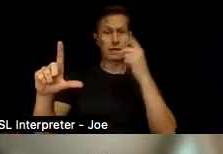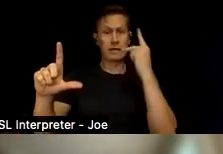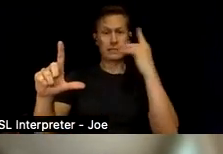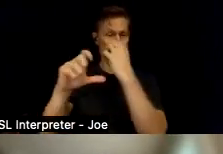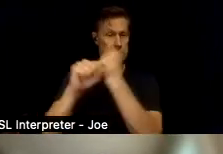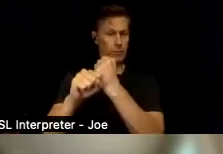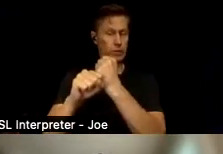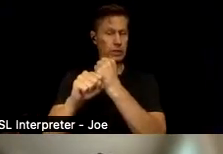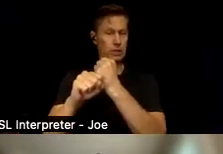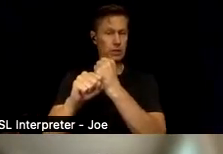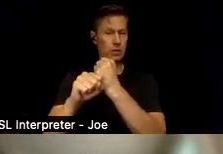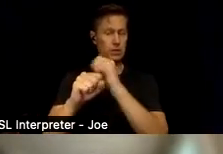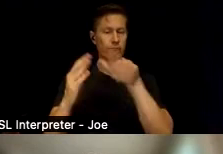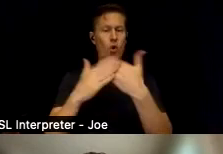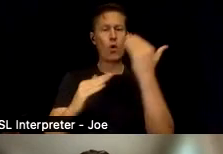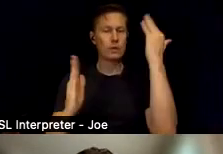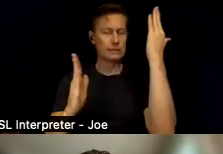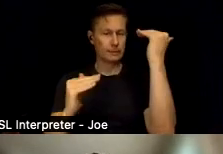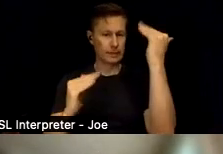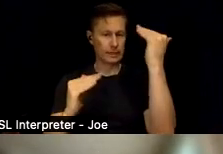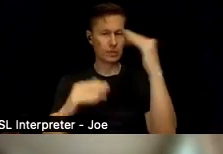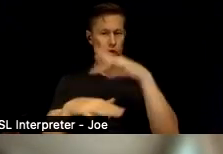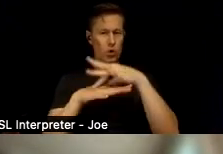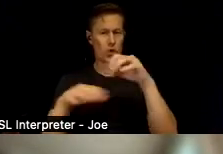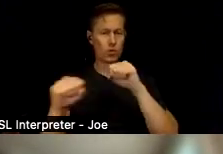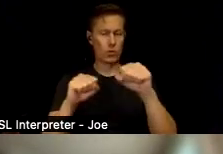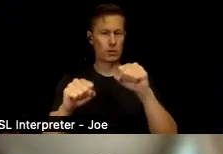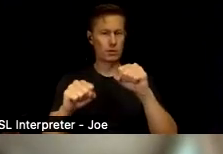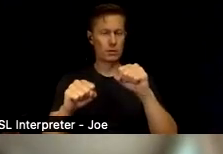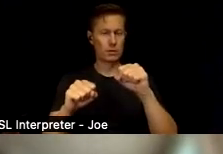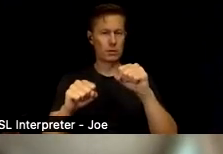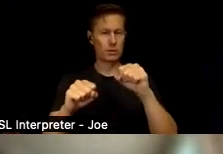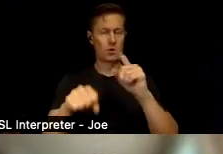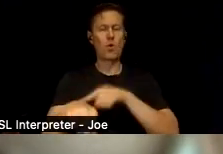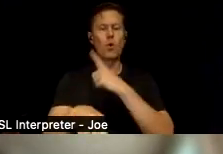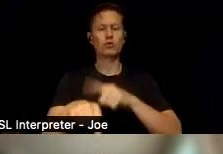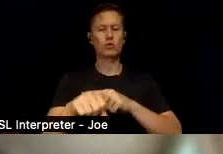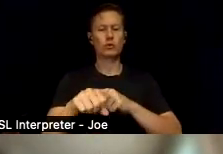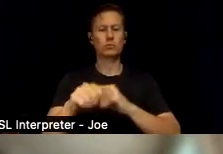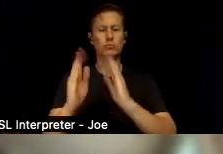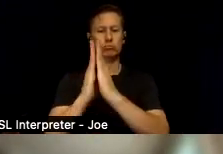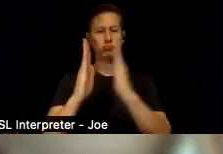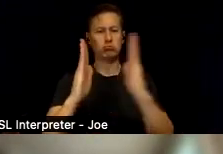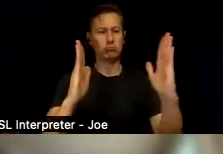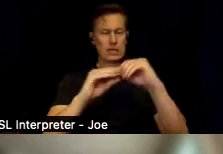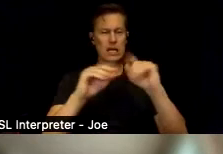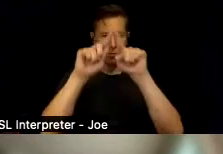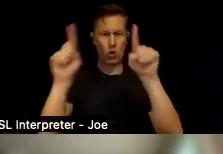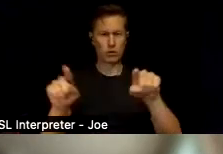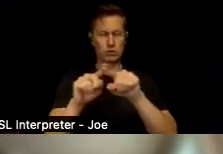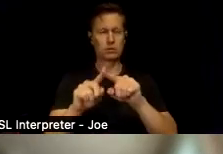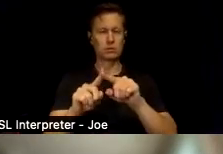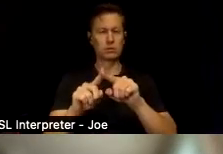the expected earthquakes over the long term within that box. So the red